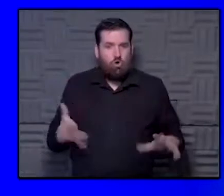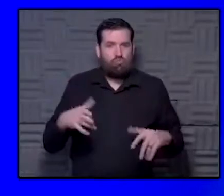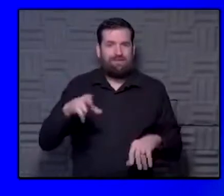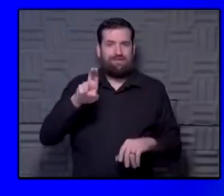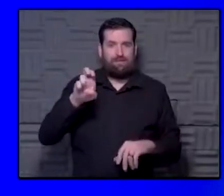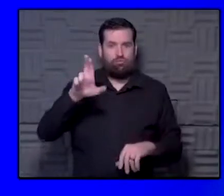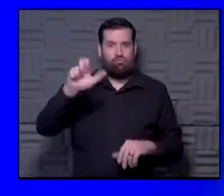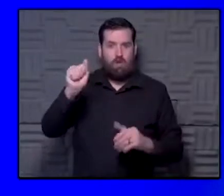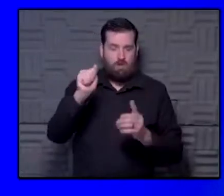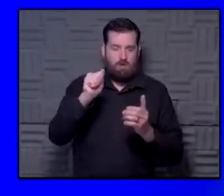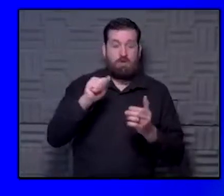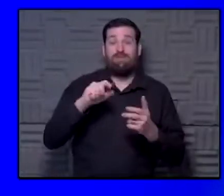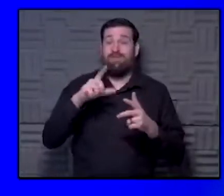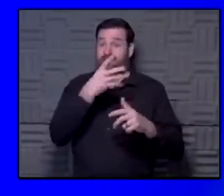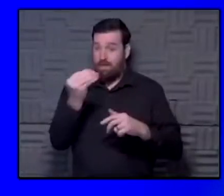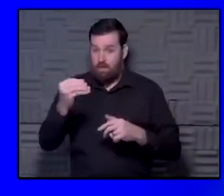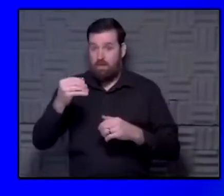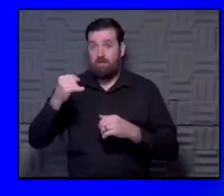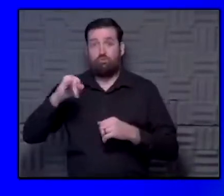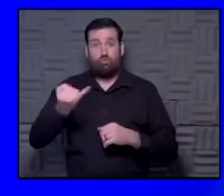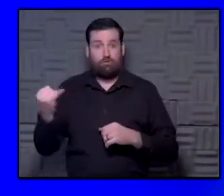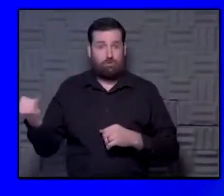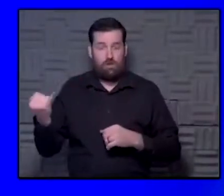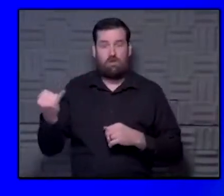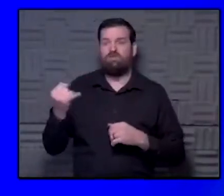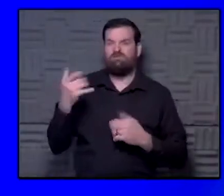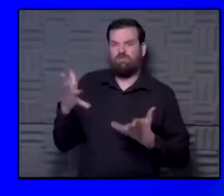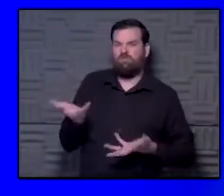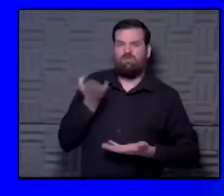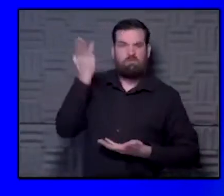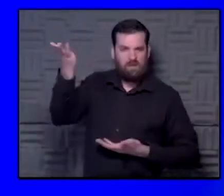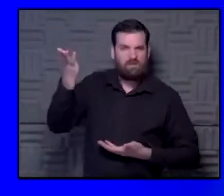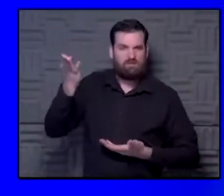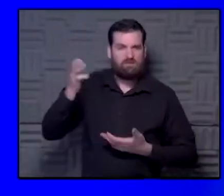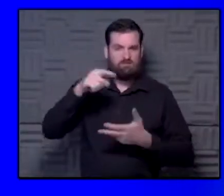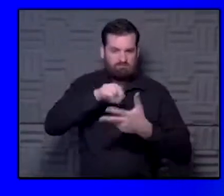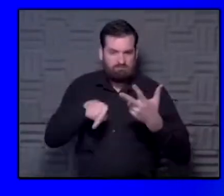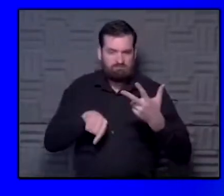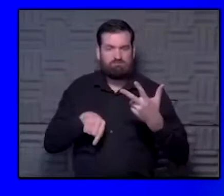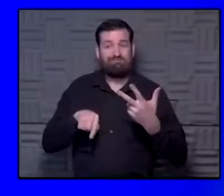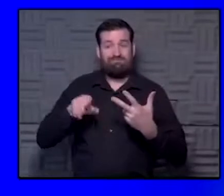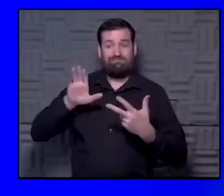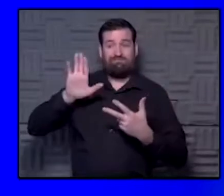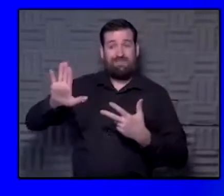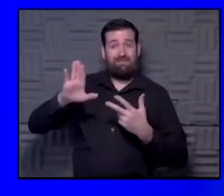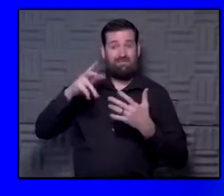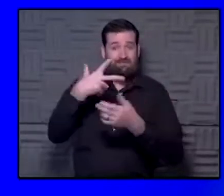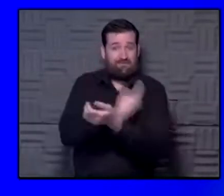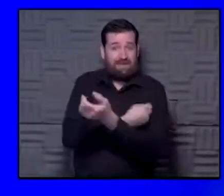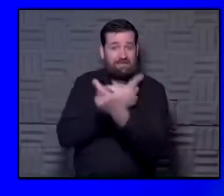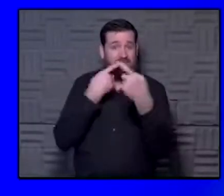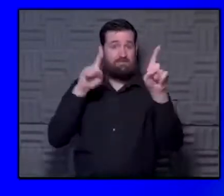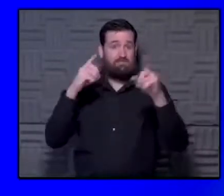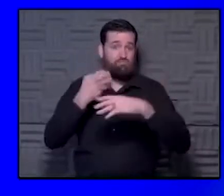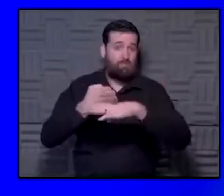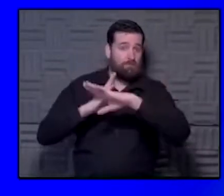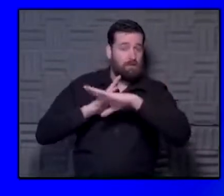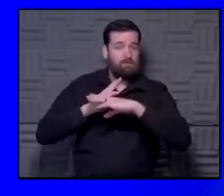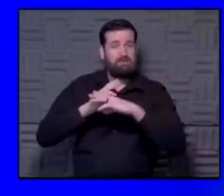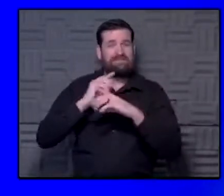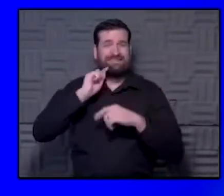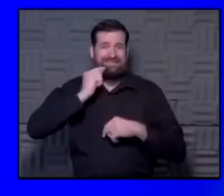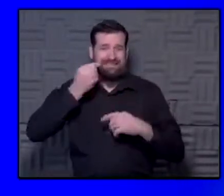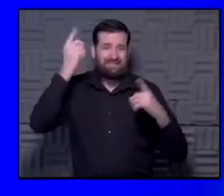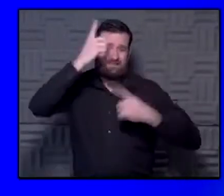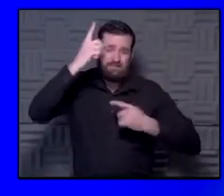authorized, and now J&J, which has submitted theirs, that vaccine efficacy preventing death and critical